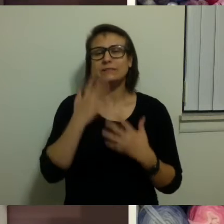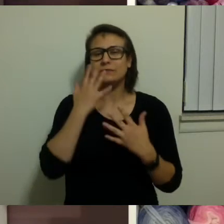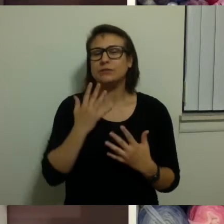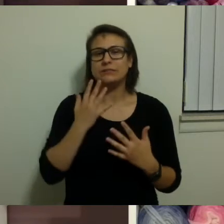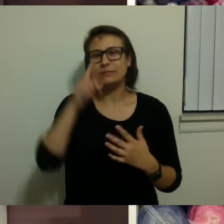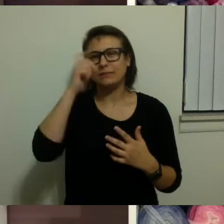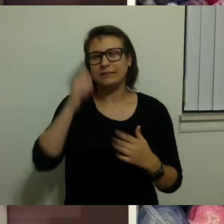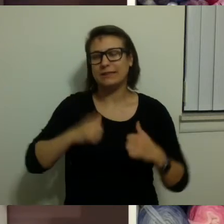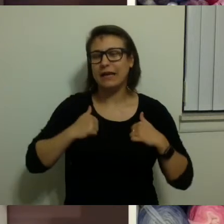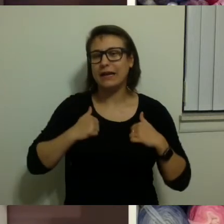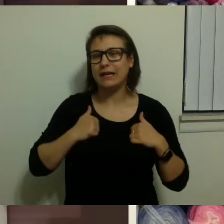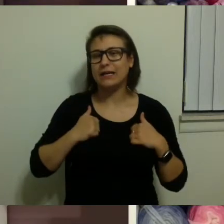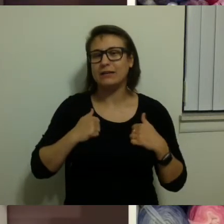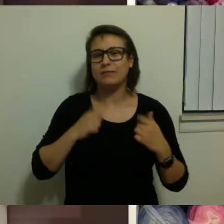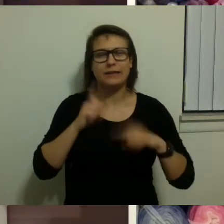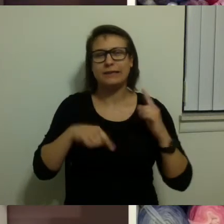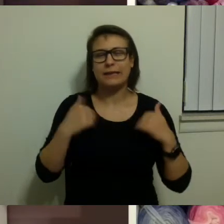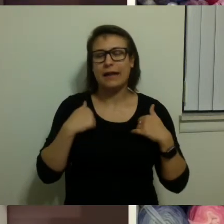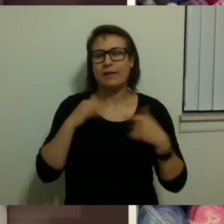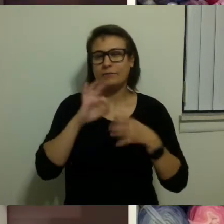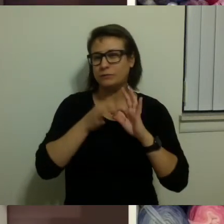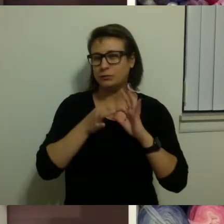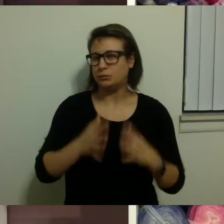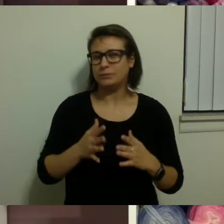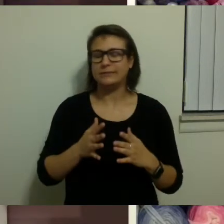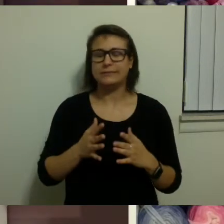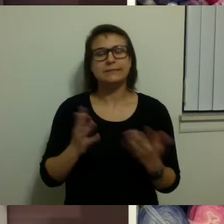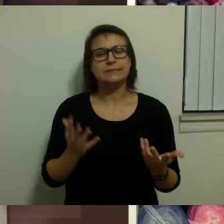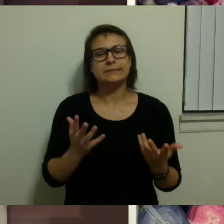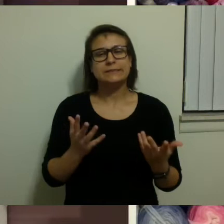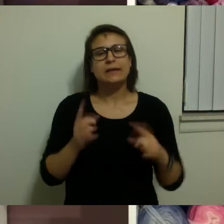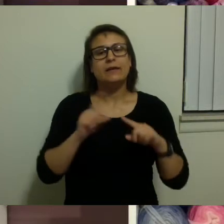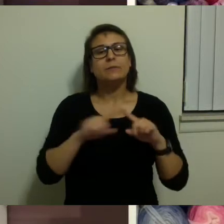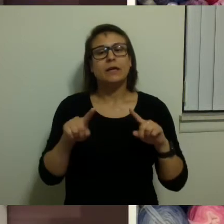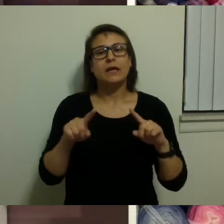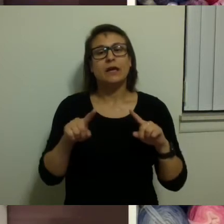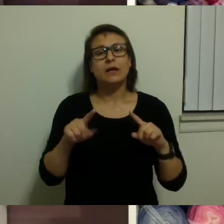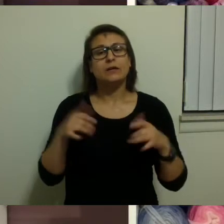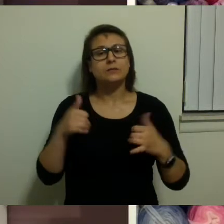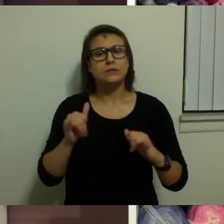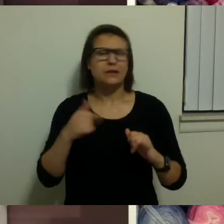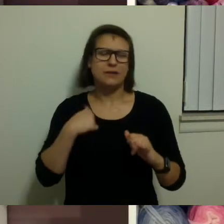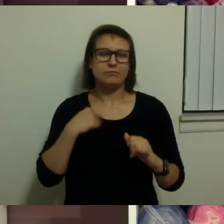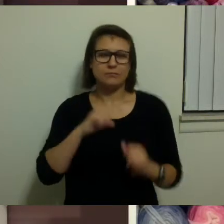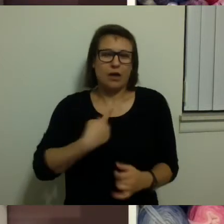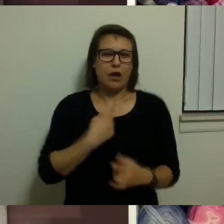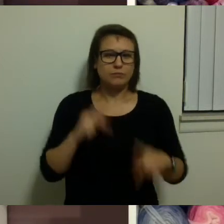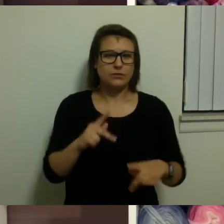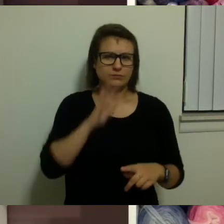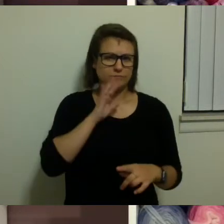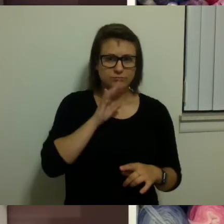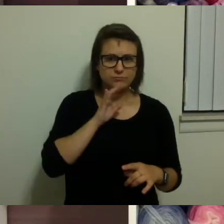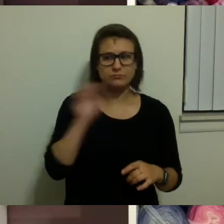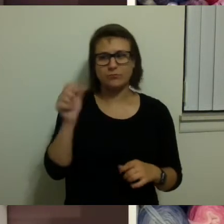Unfortunately, since it's live, I won't be able to have it translated, but, there is still, I mean, I'm the only one talking out loud,